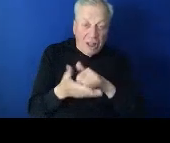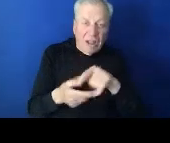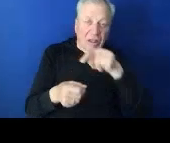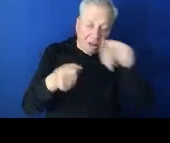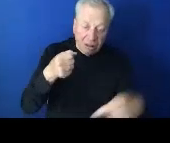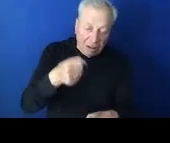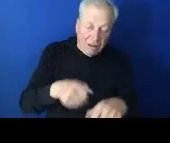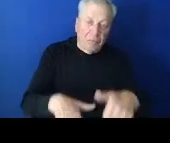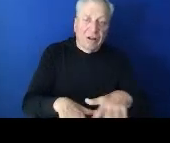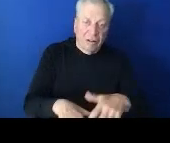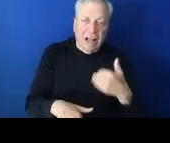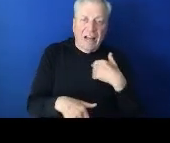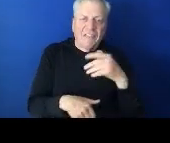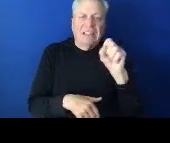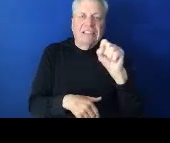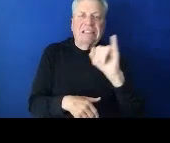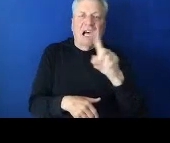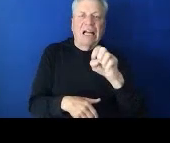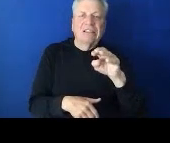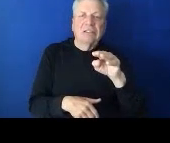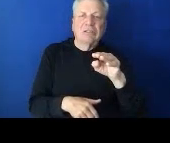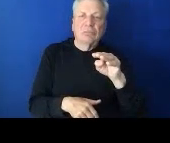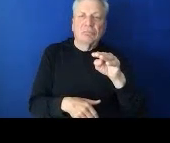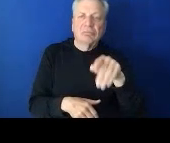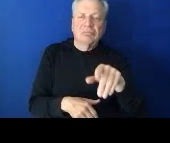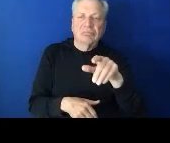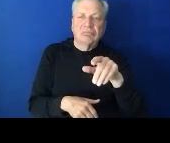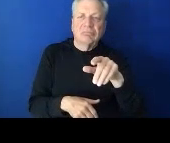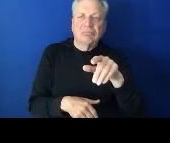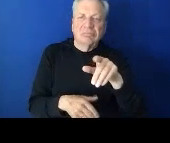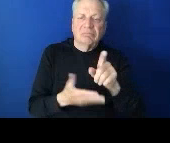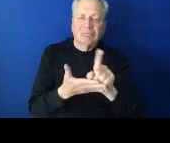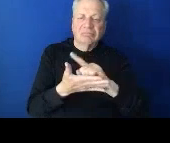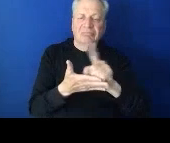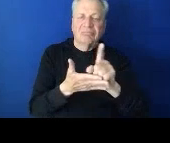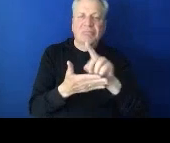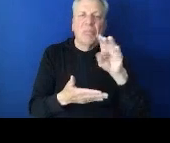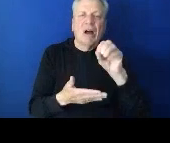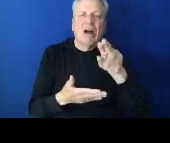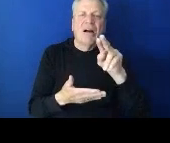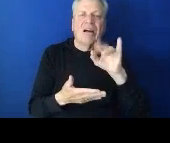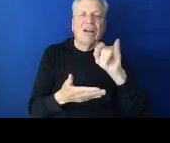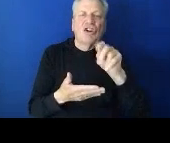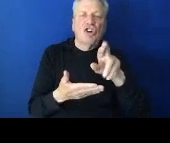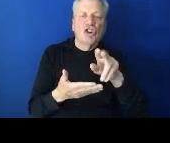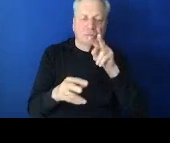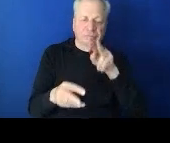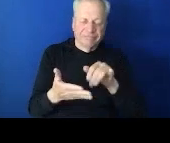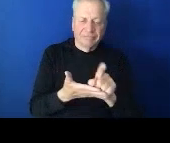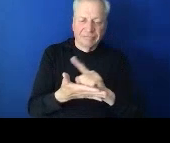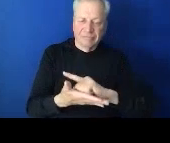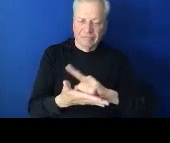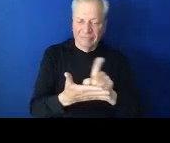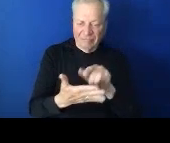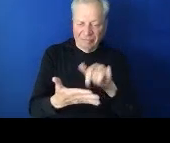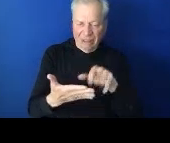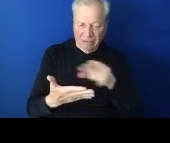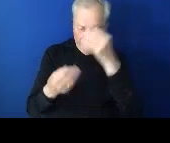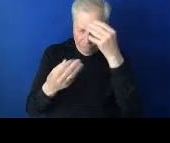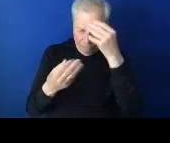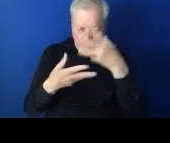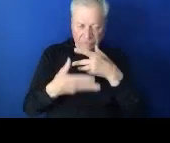actual seismometer in it. This is a different type of station. This one's by Mary Lake. This one, all the stuff is in a tree.